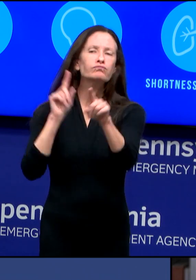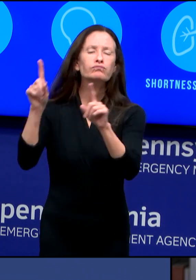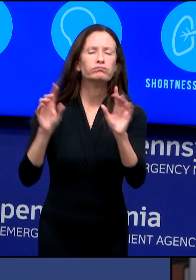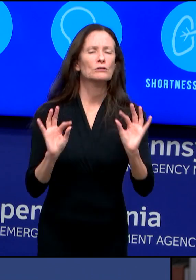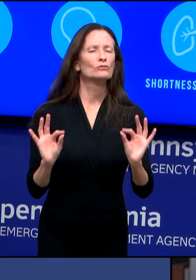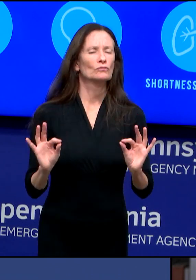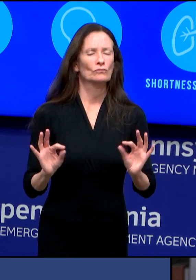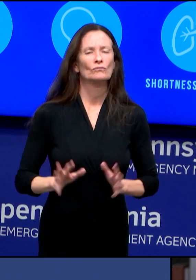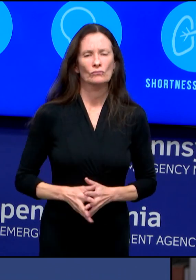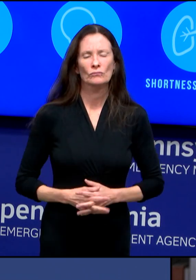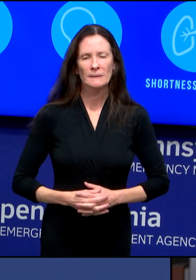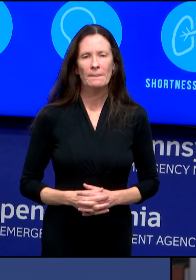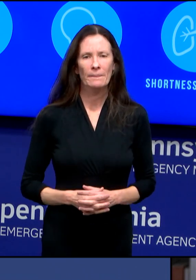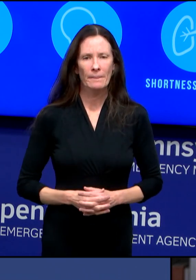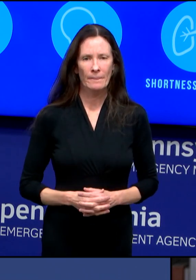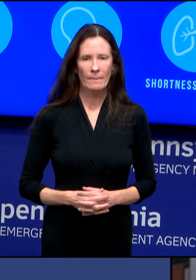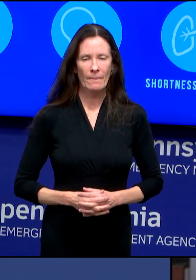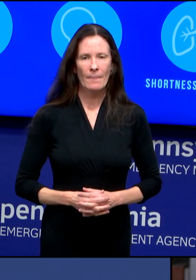Haven't decided yet.